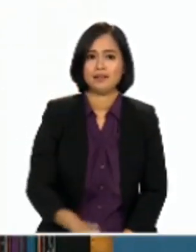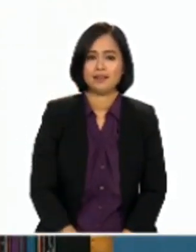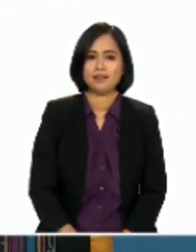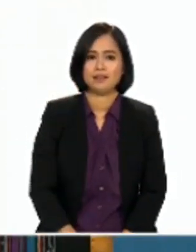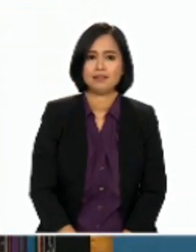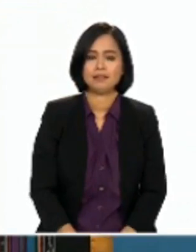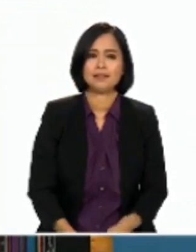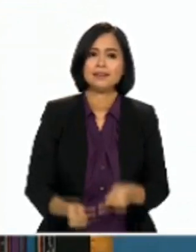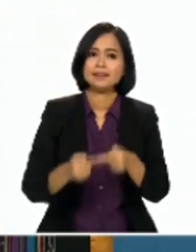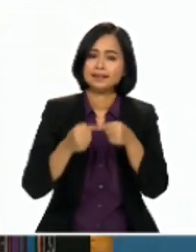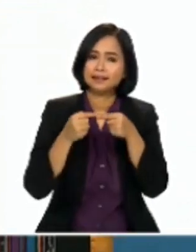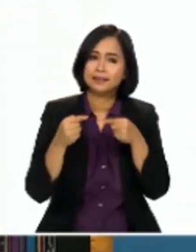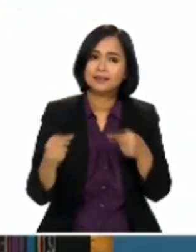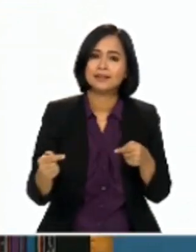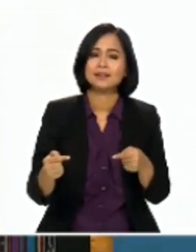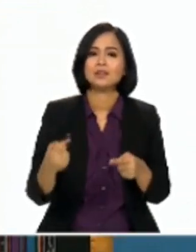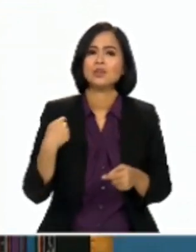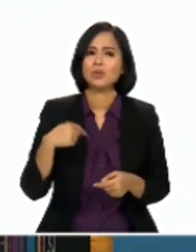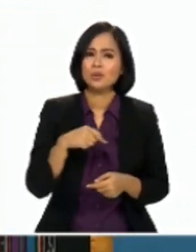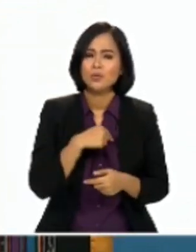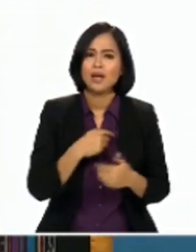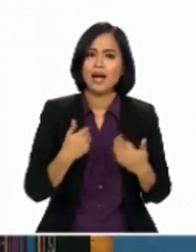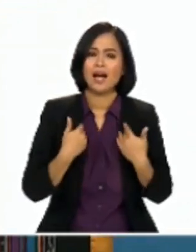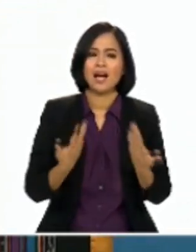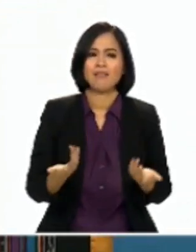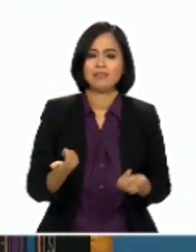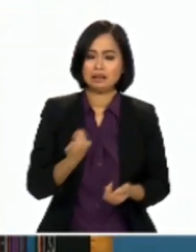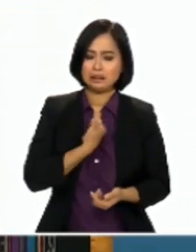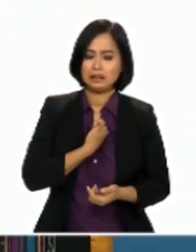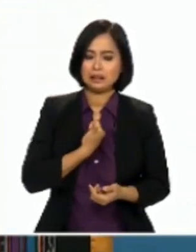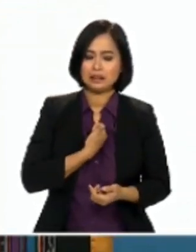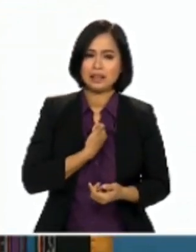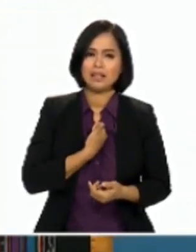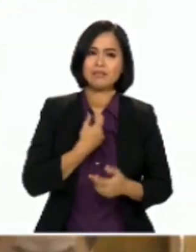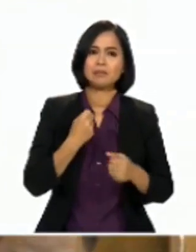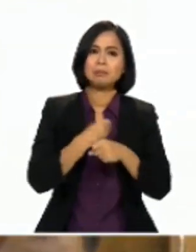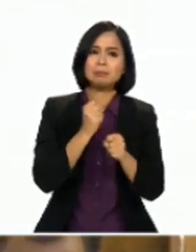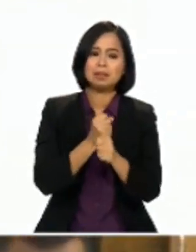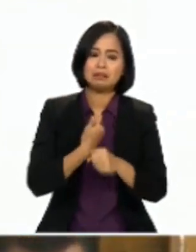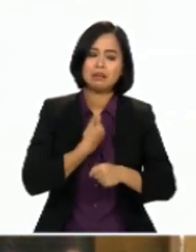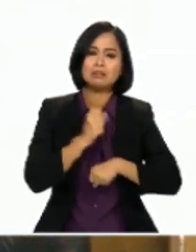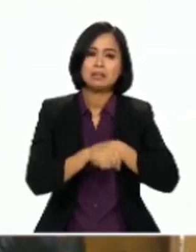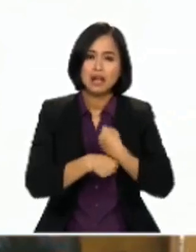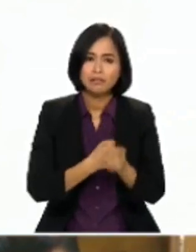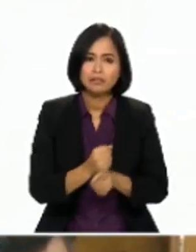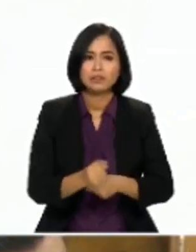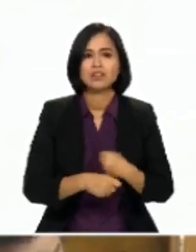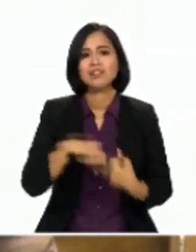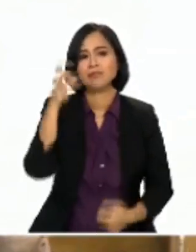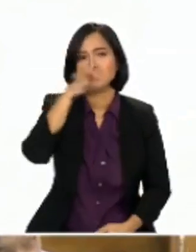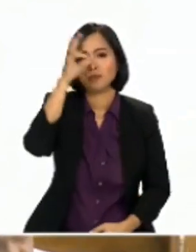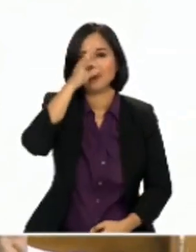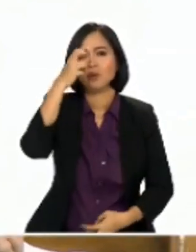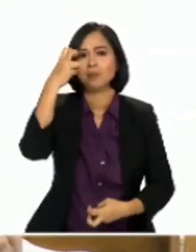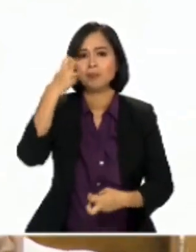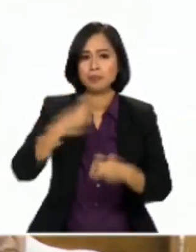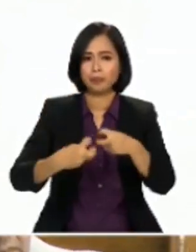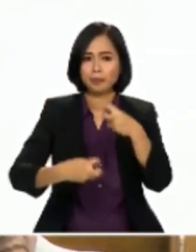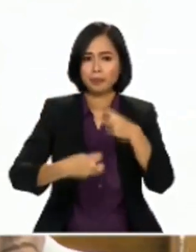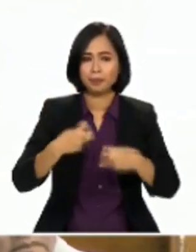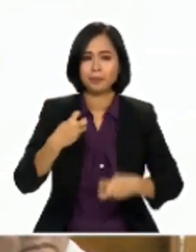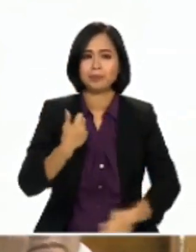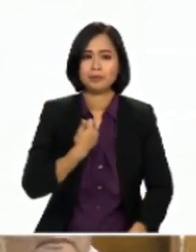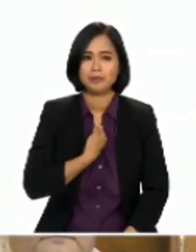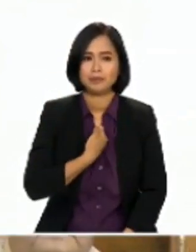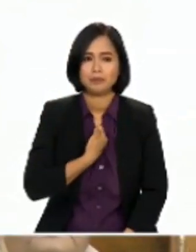We are our own tormentors, addressing the Filipino people. We are